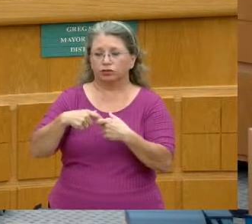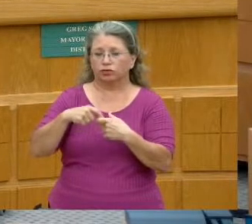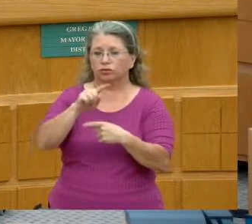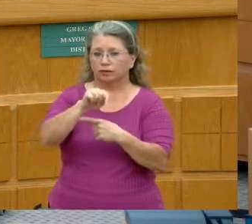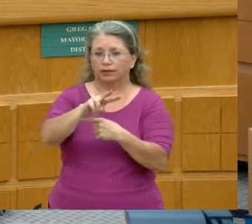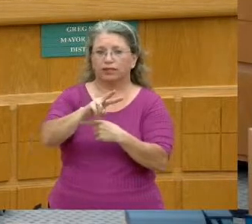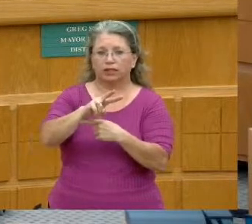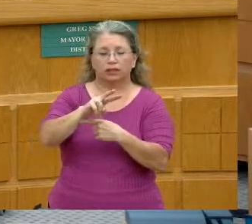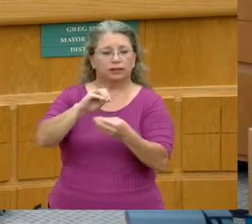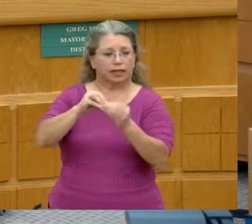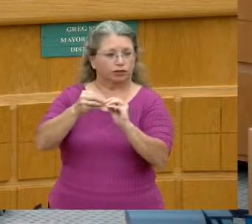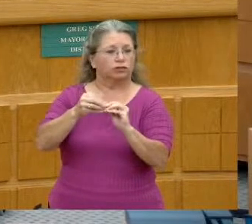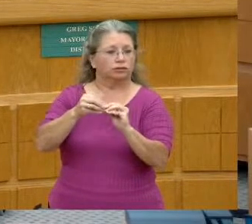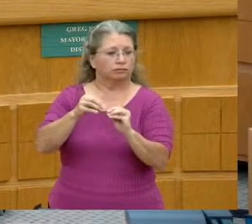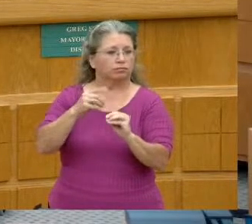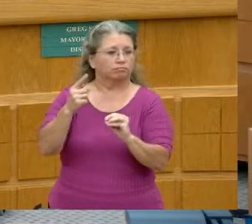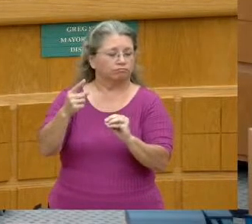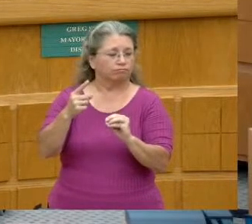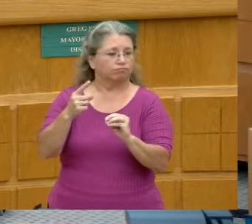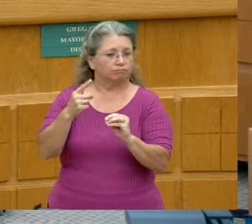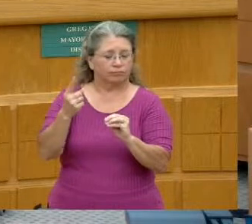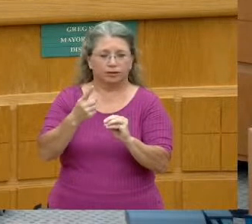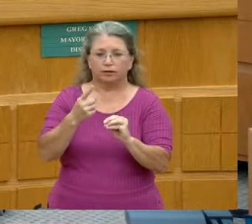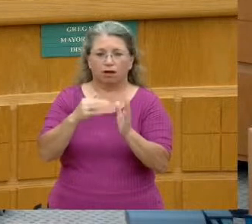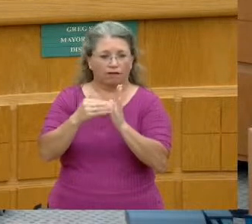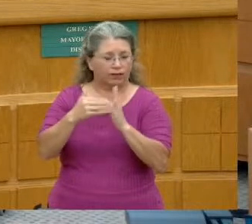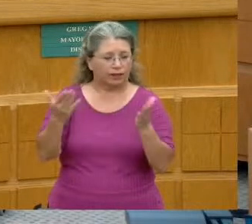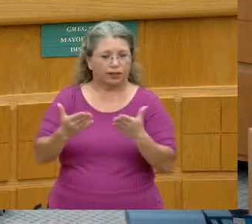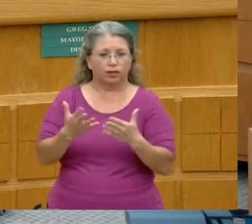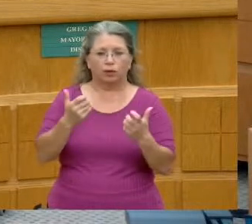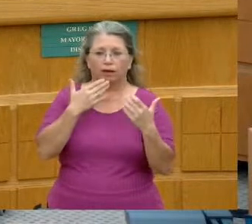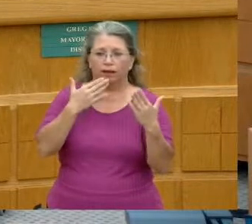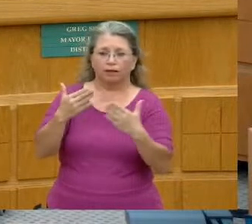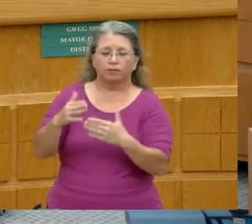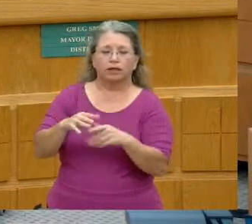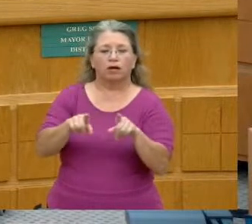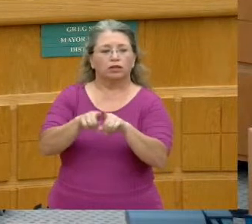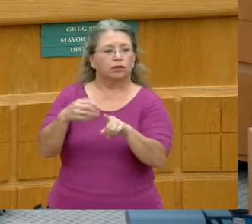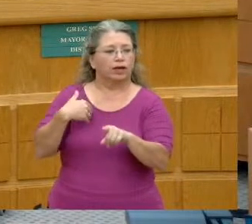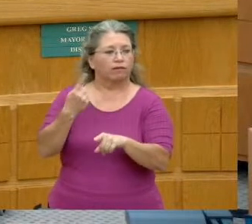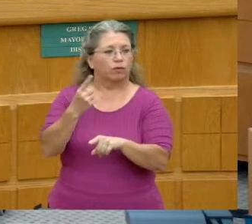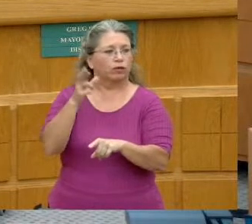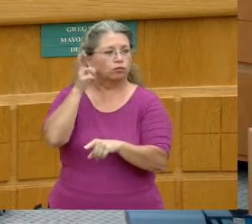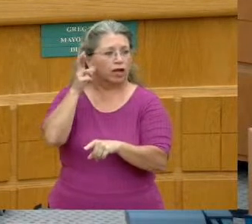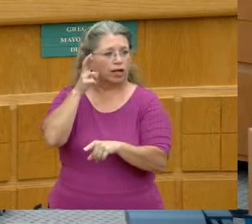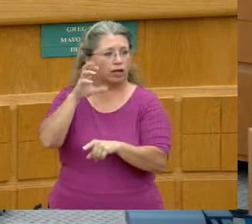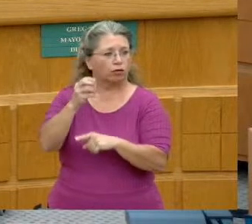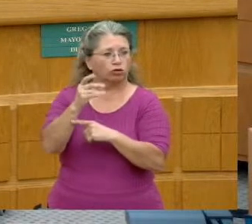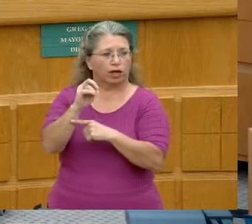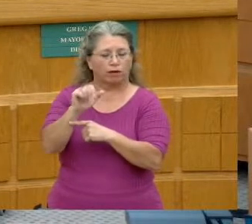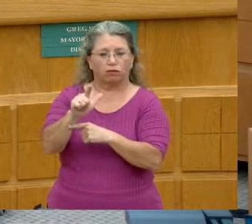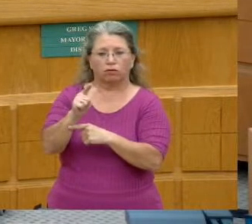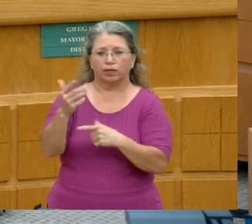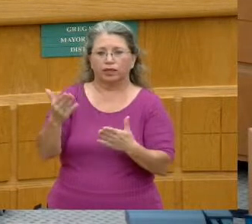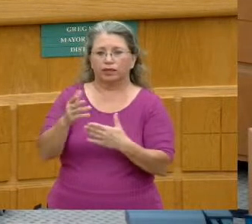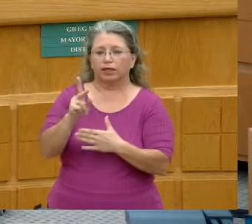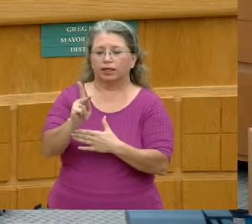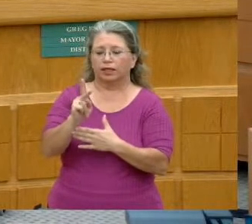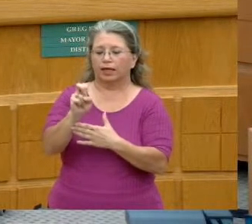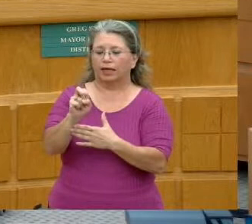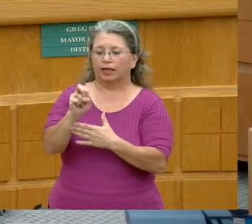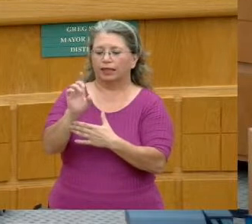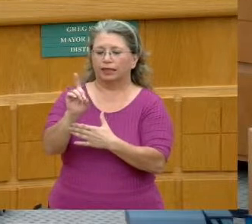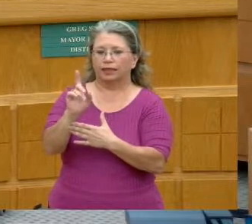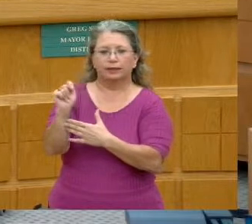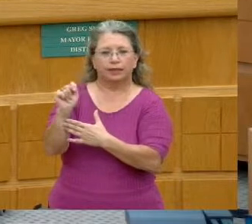covering these as well. We want to thank them. And then also we have one radio channel here locally, which is